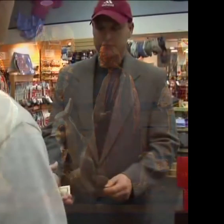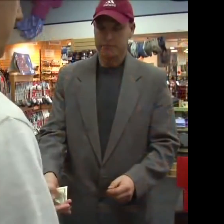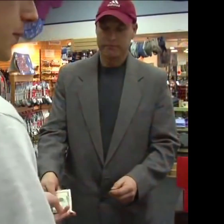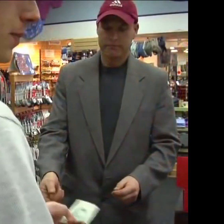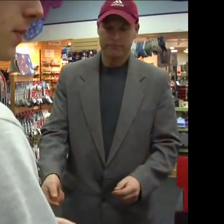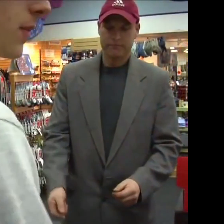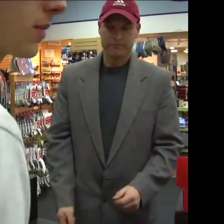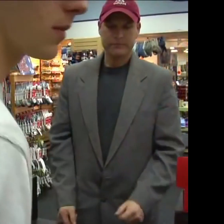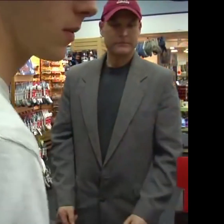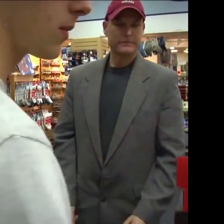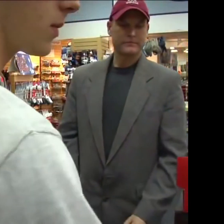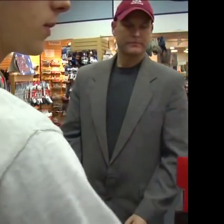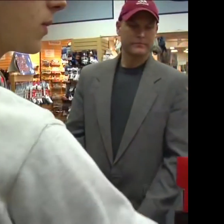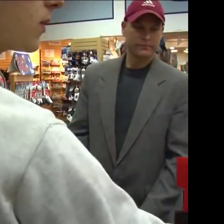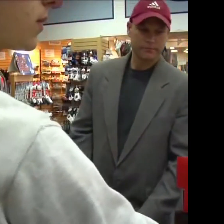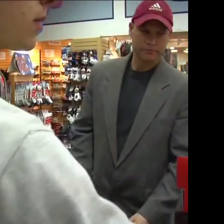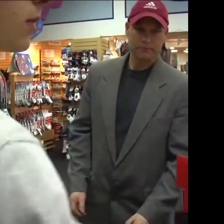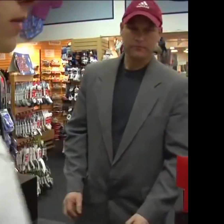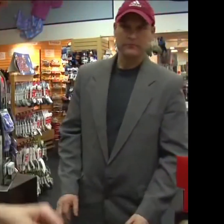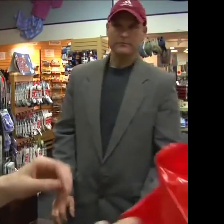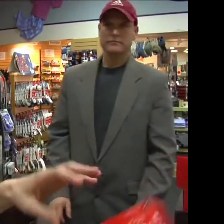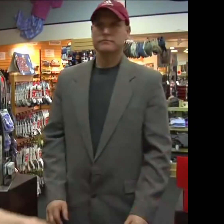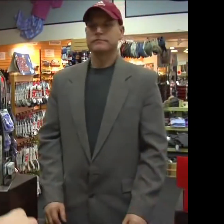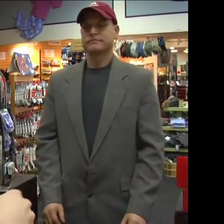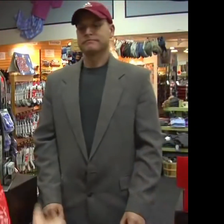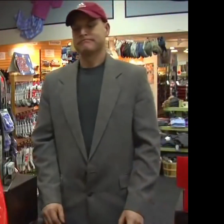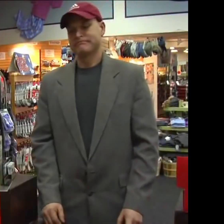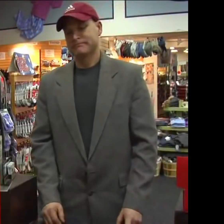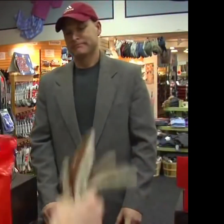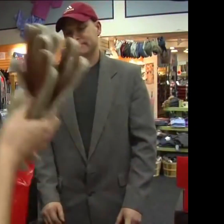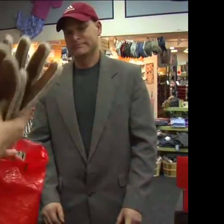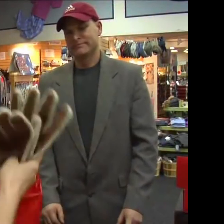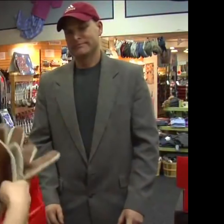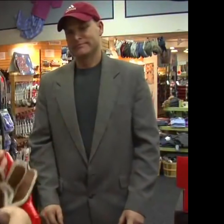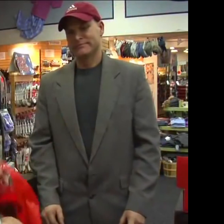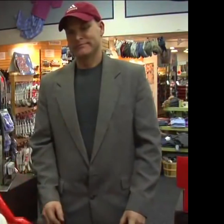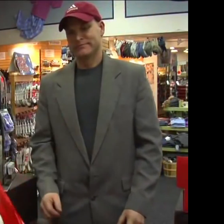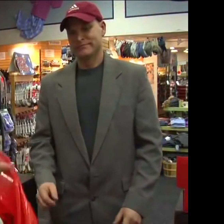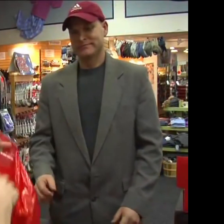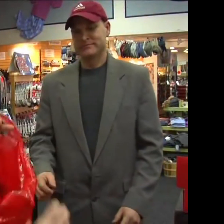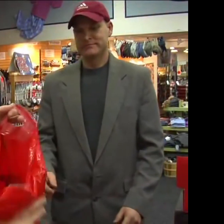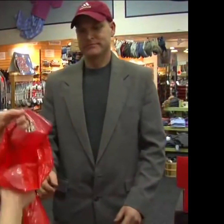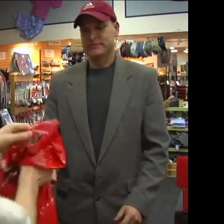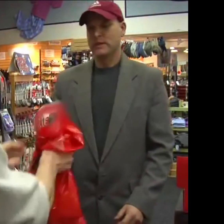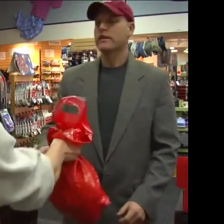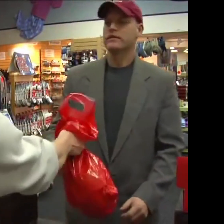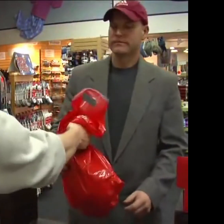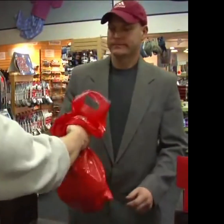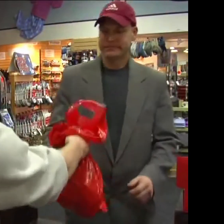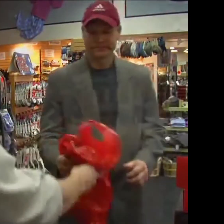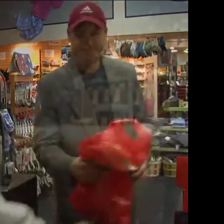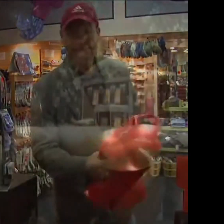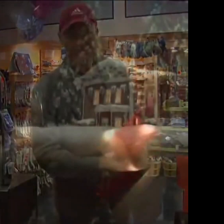tonight. I knew that I caught a glimpse of heaven's love as he thanked me and ran out. I knew